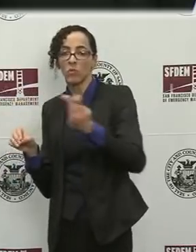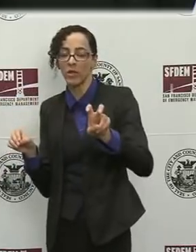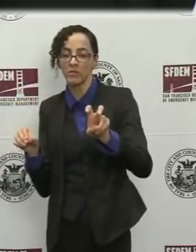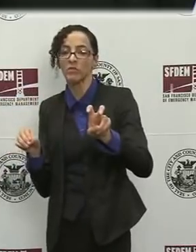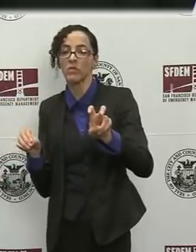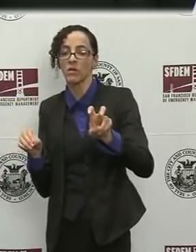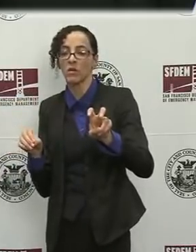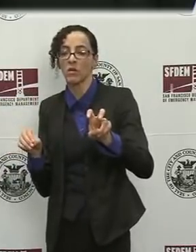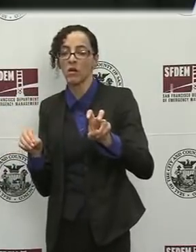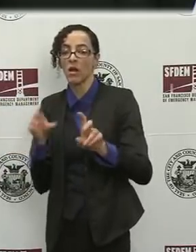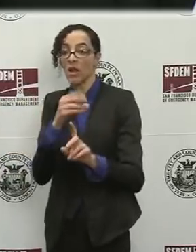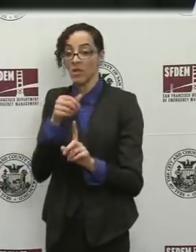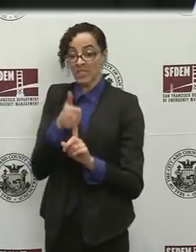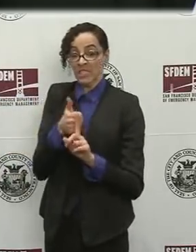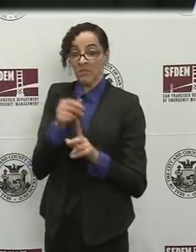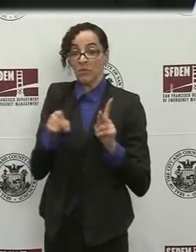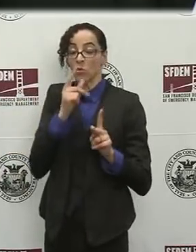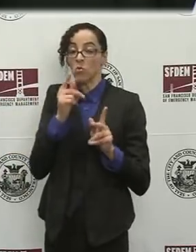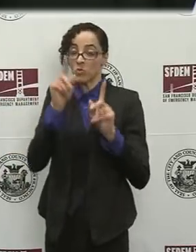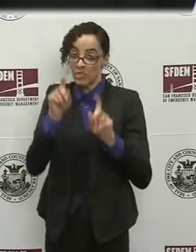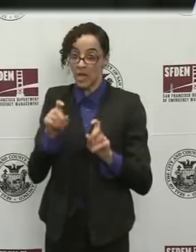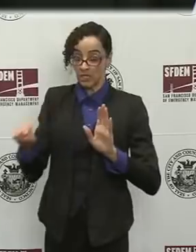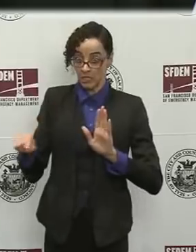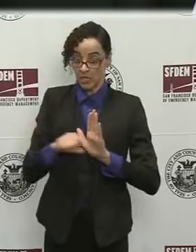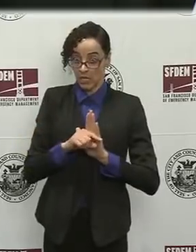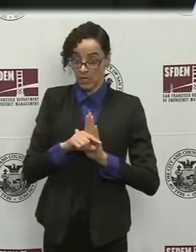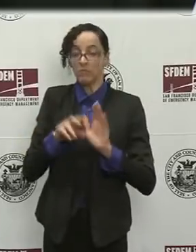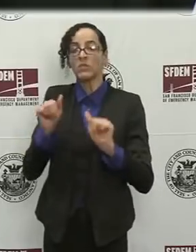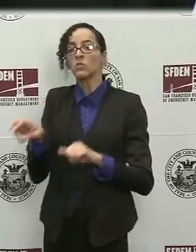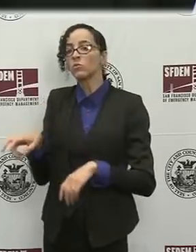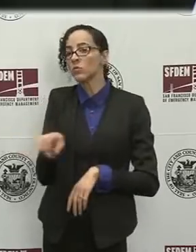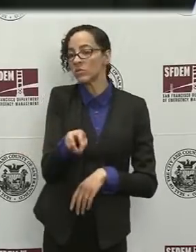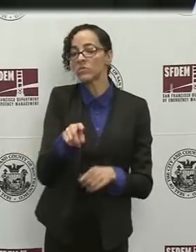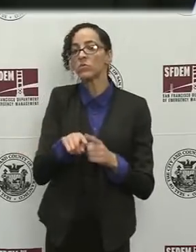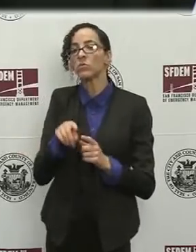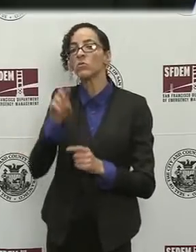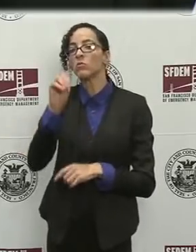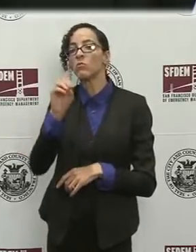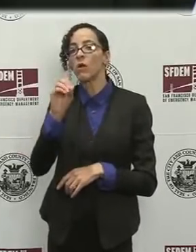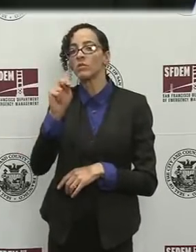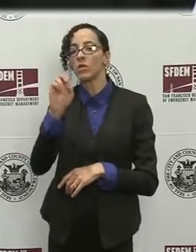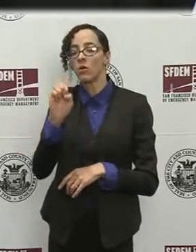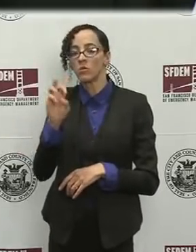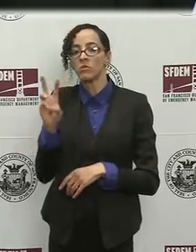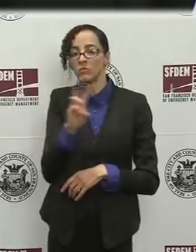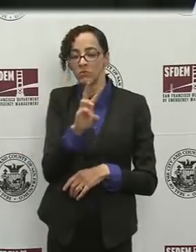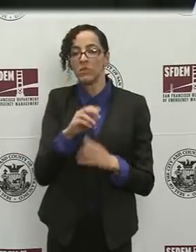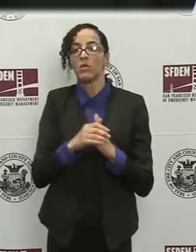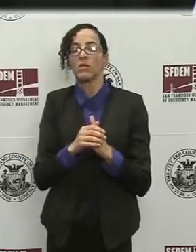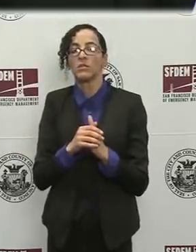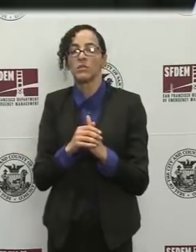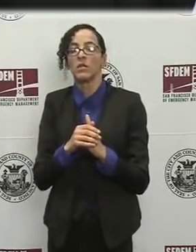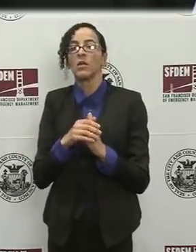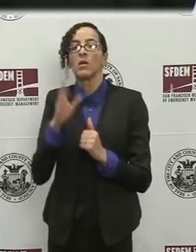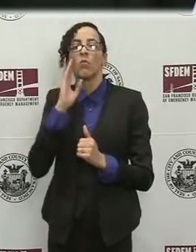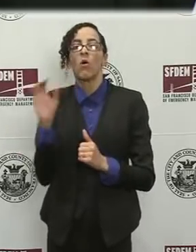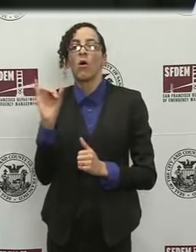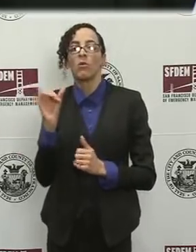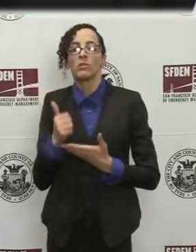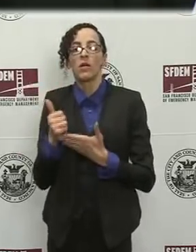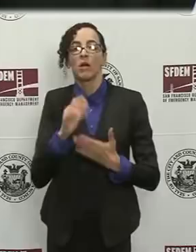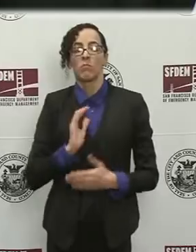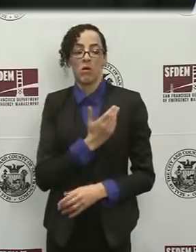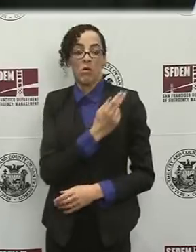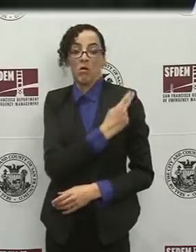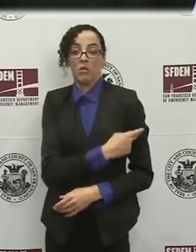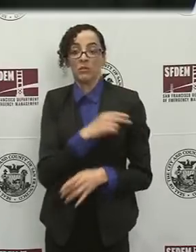allow for those rooms then to be activated for additional people who need to be quarantined. It will also help our hospital system for homeless